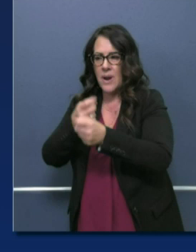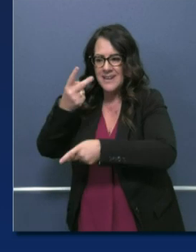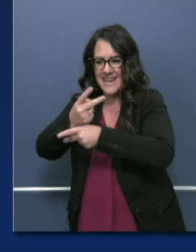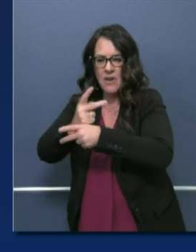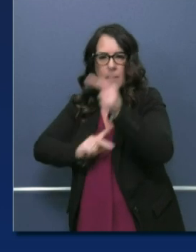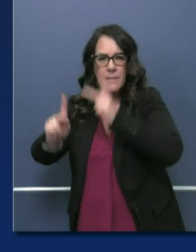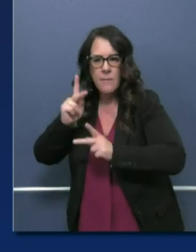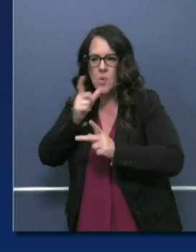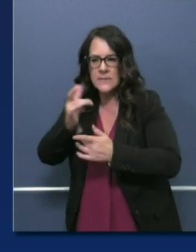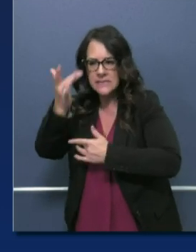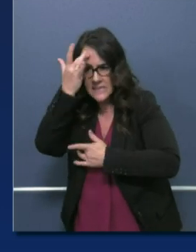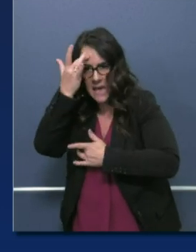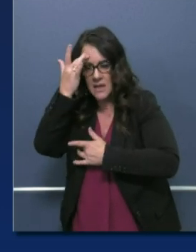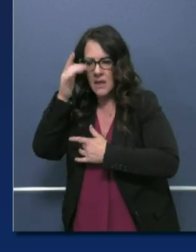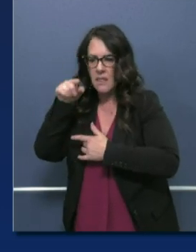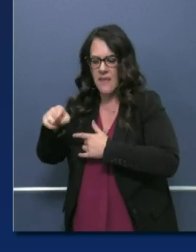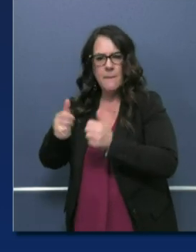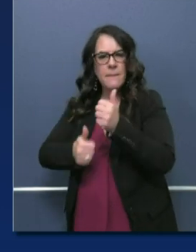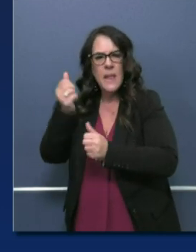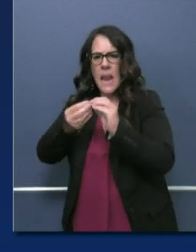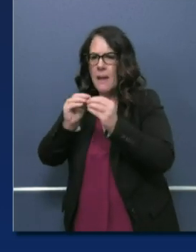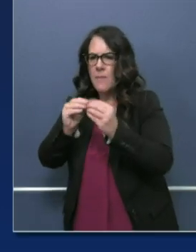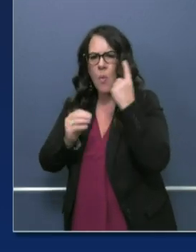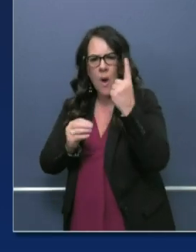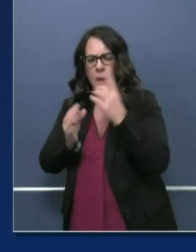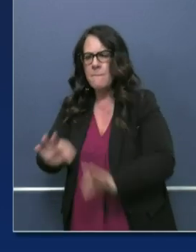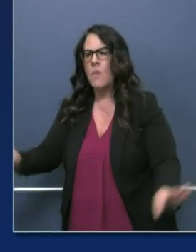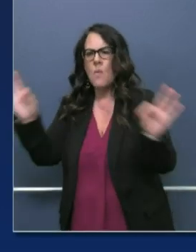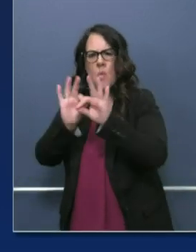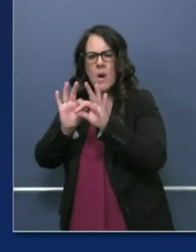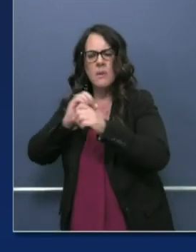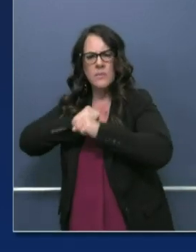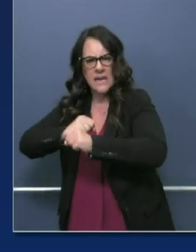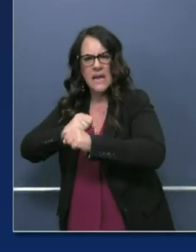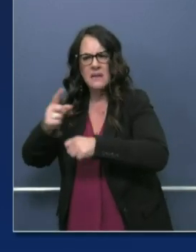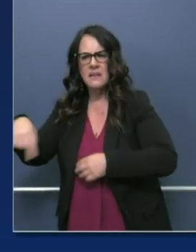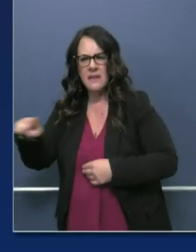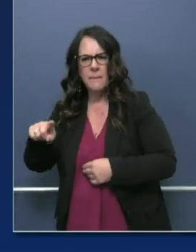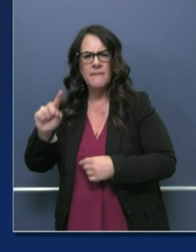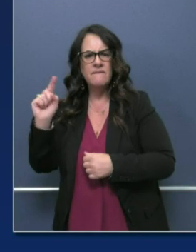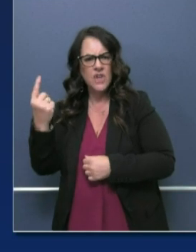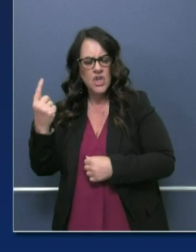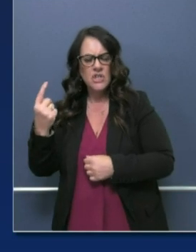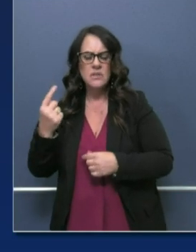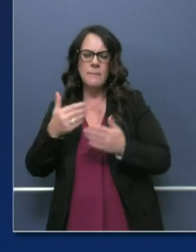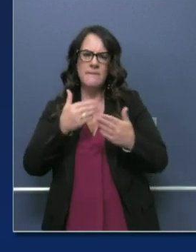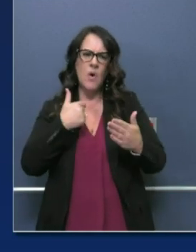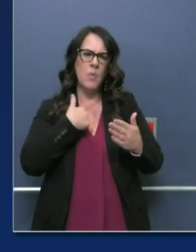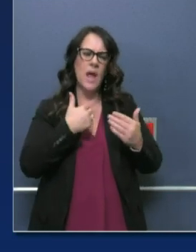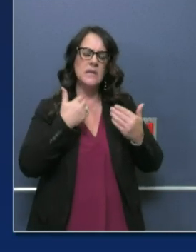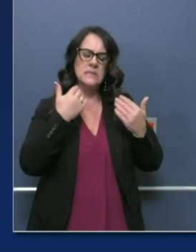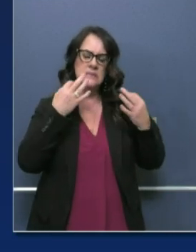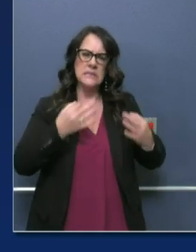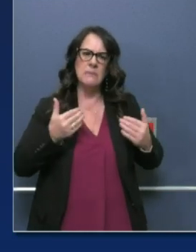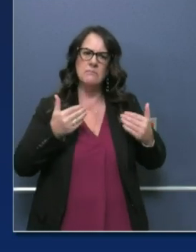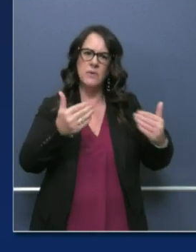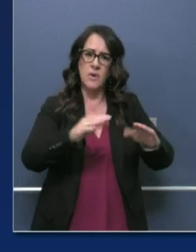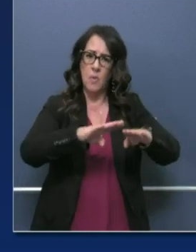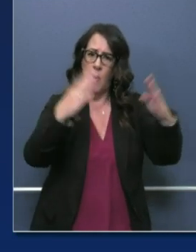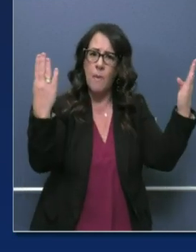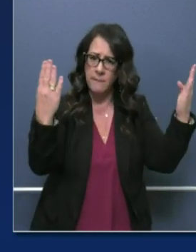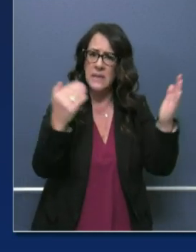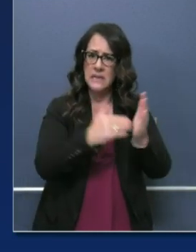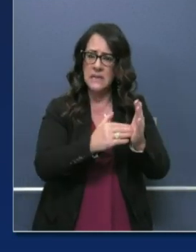is protected is essential as we move forward, particularly into this point. As the governor said, as we begin to move